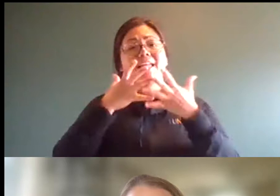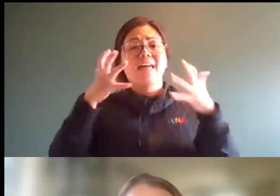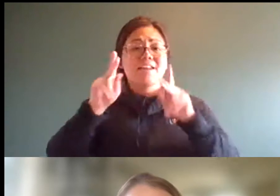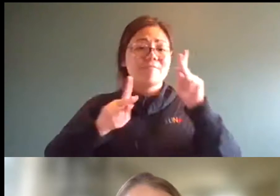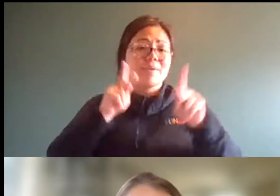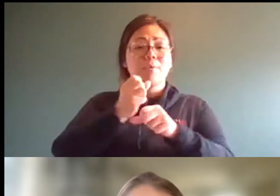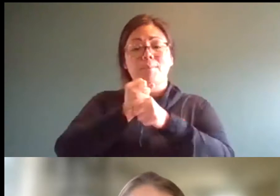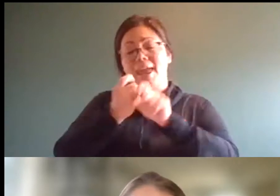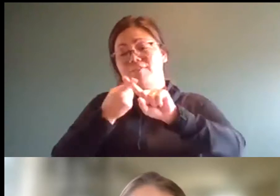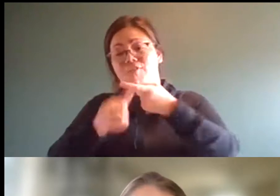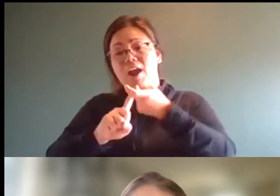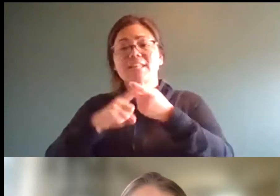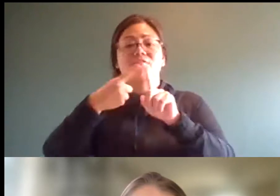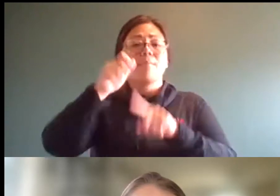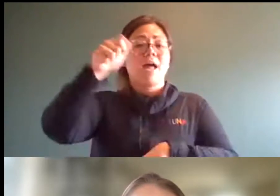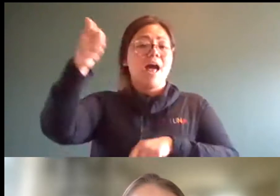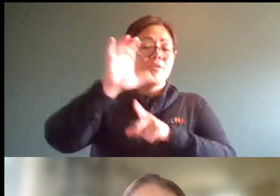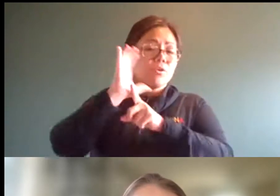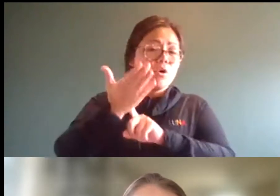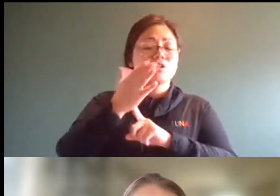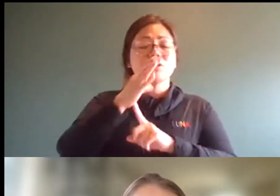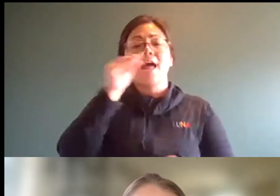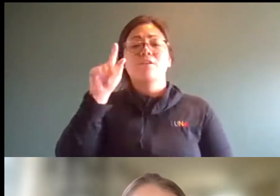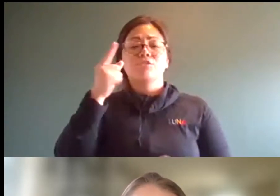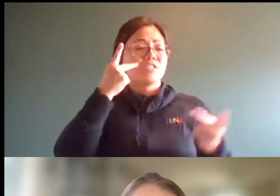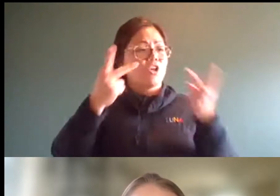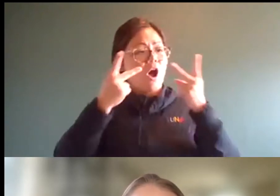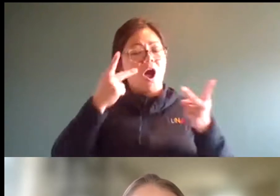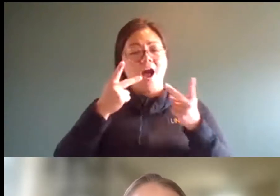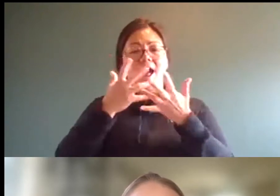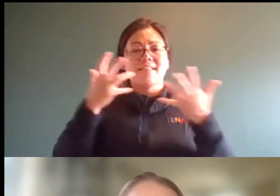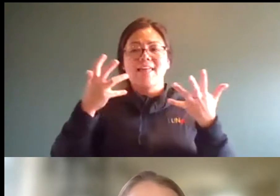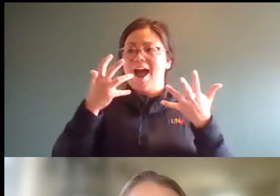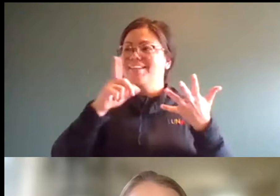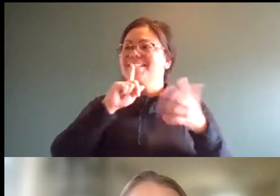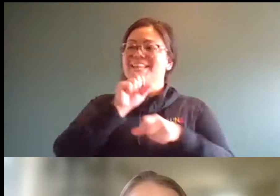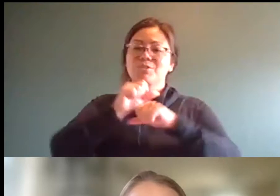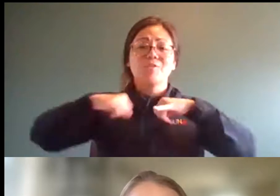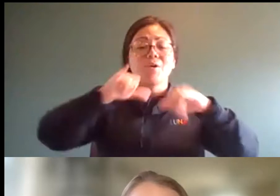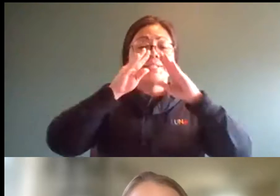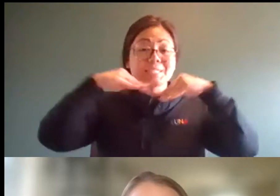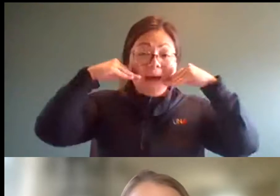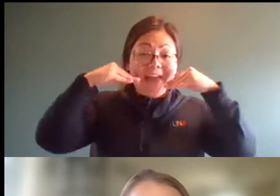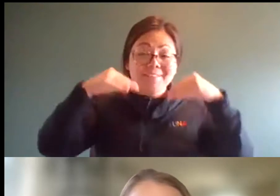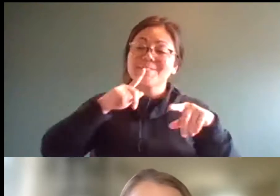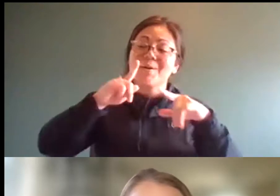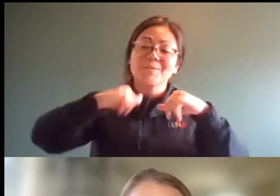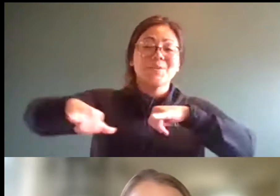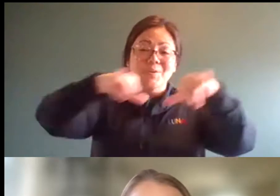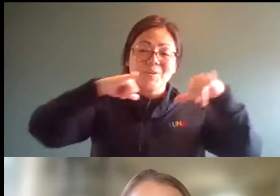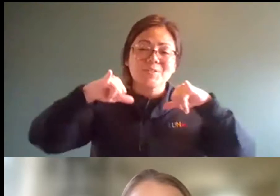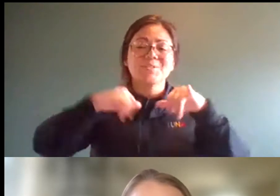made friends from other cultures, and you just saw a lot of things are universal. I mean, smiles are universals,